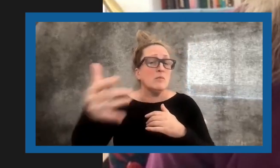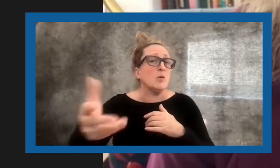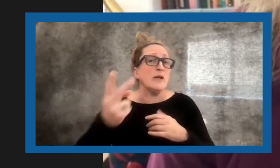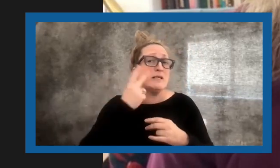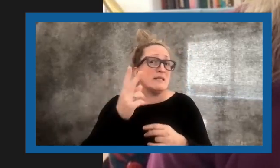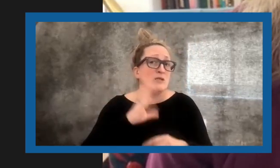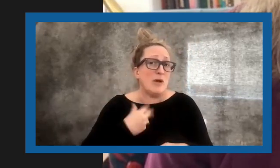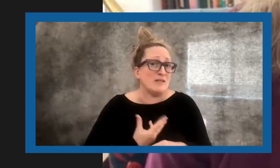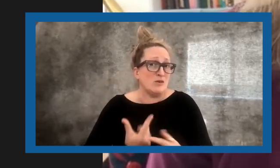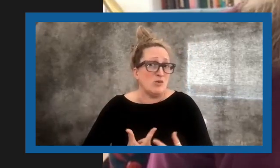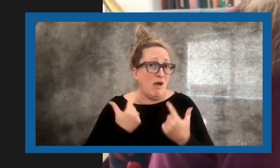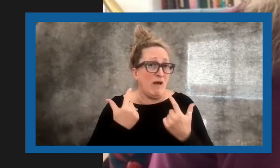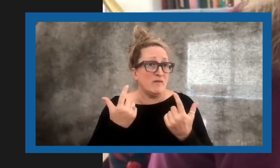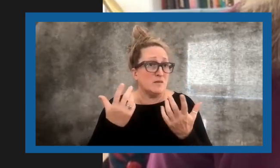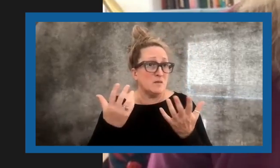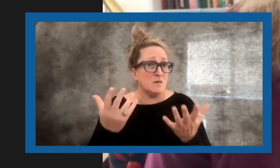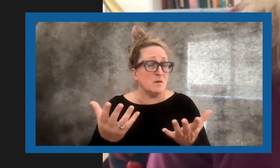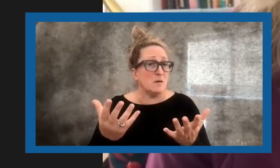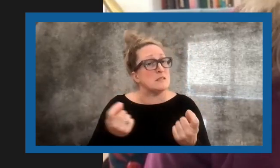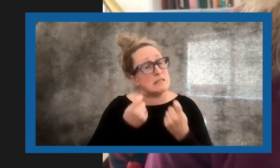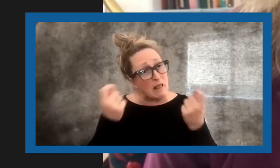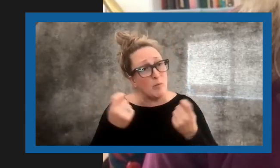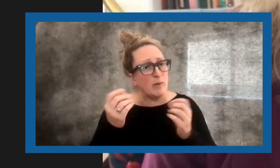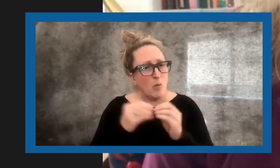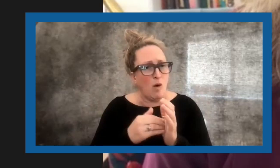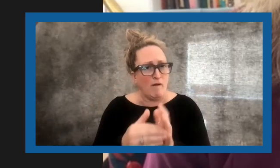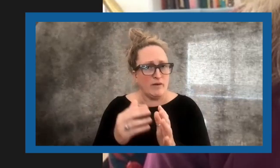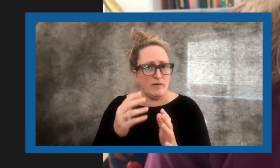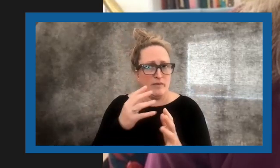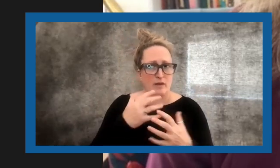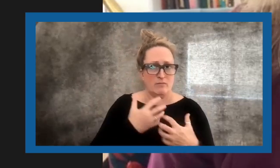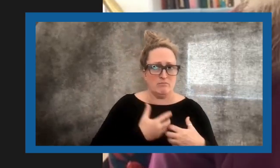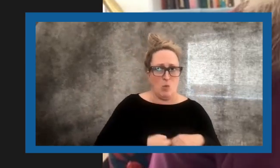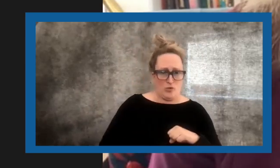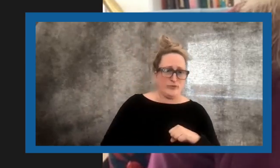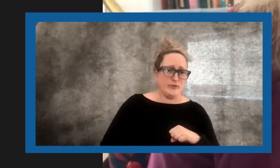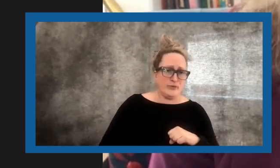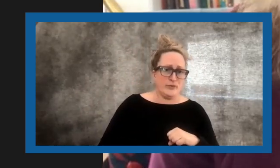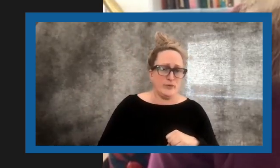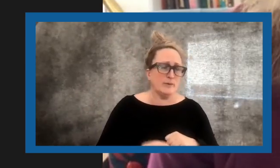transgender lives celebrated more often than mourned. Yeah.